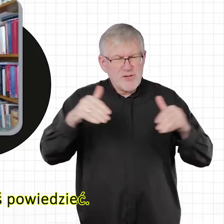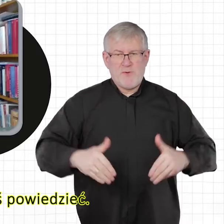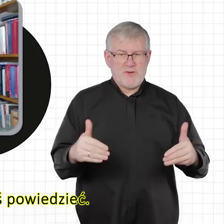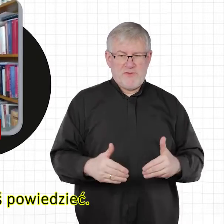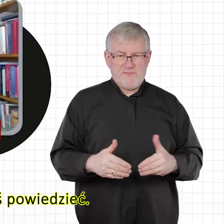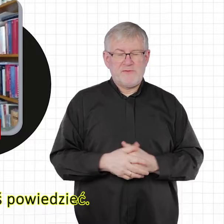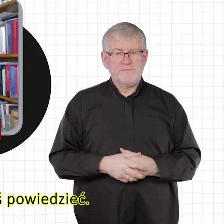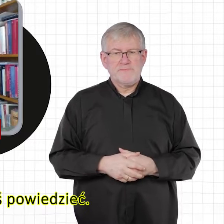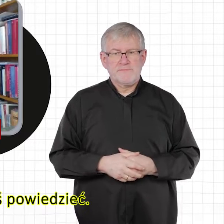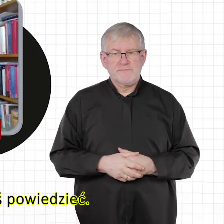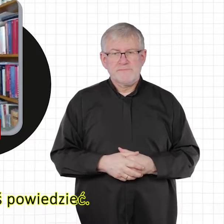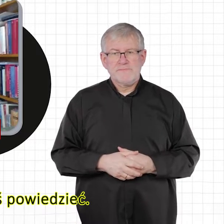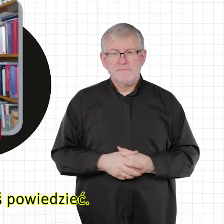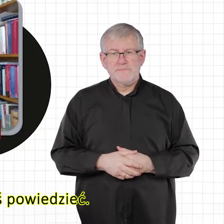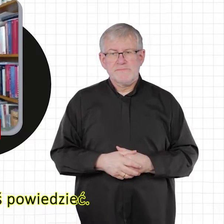Yes.